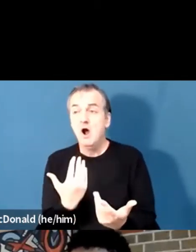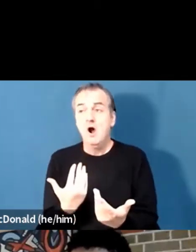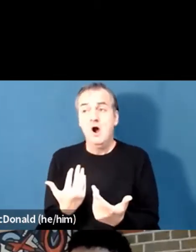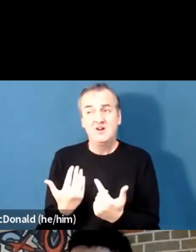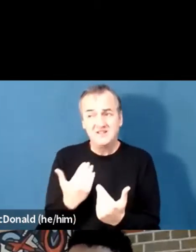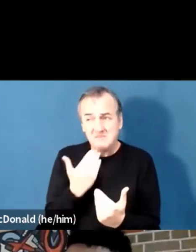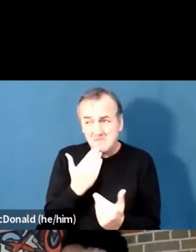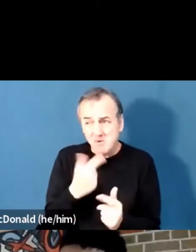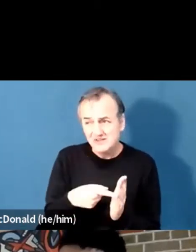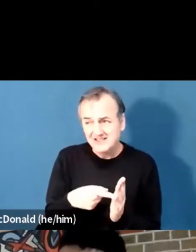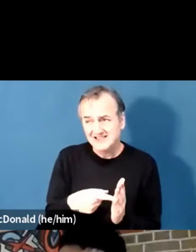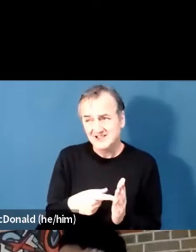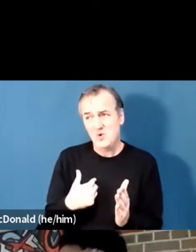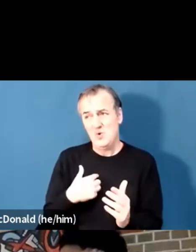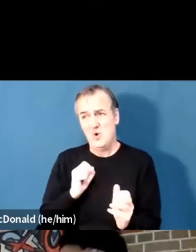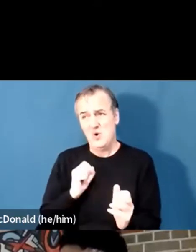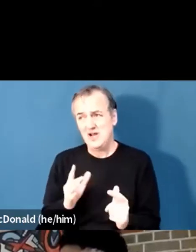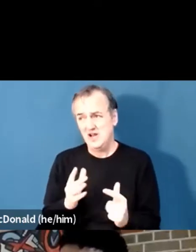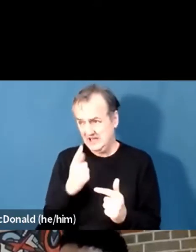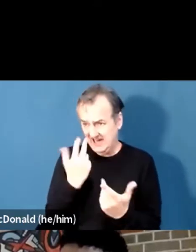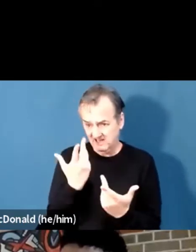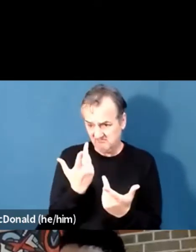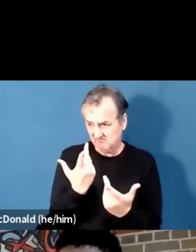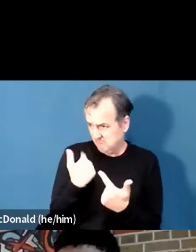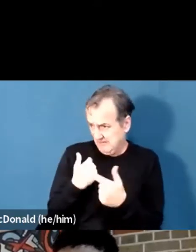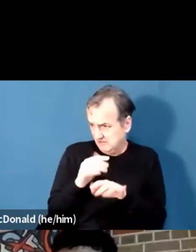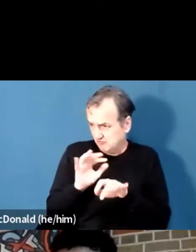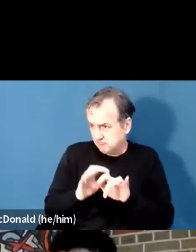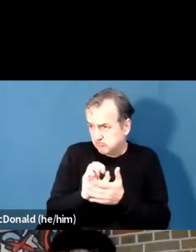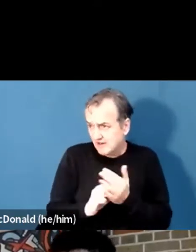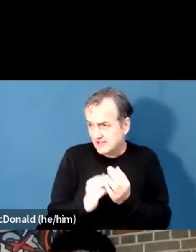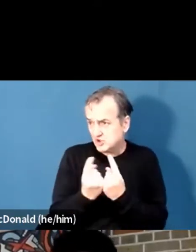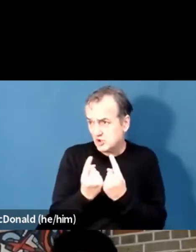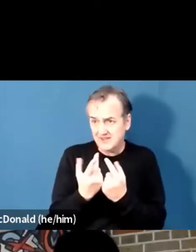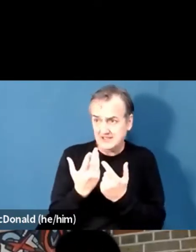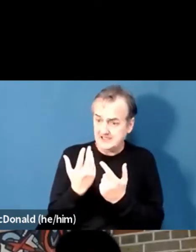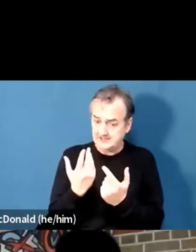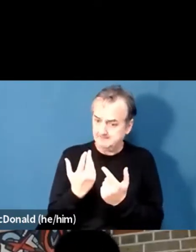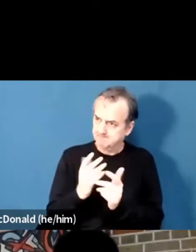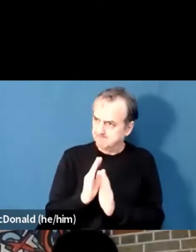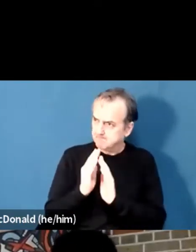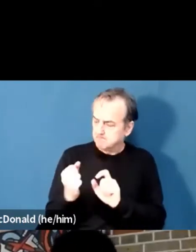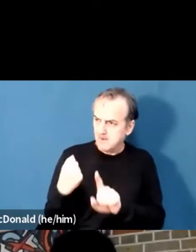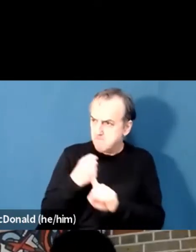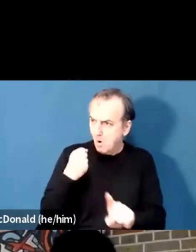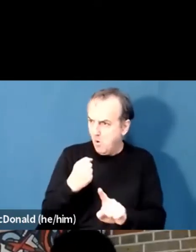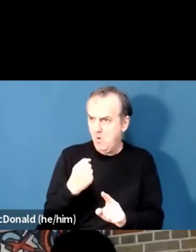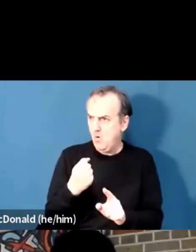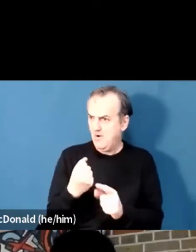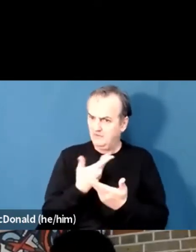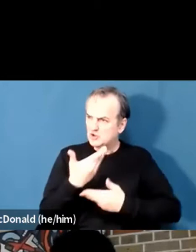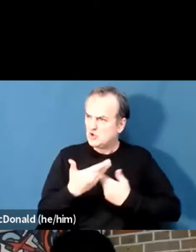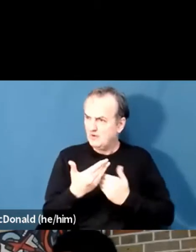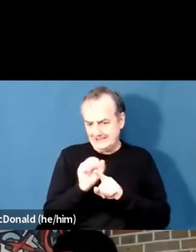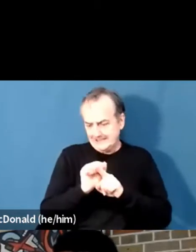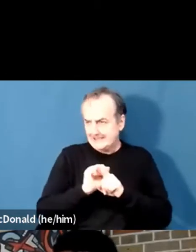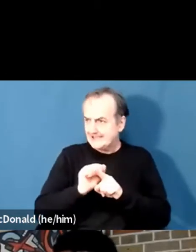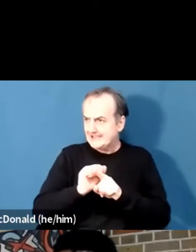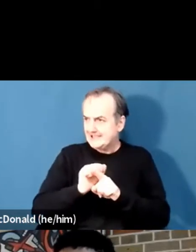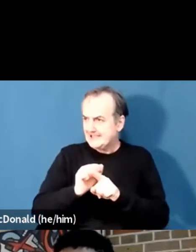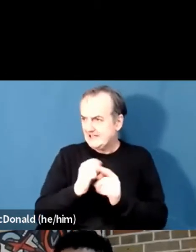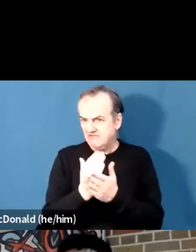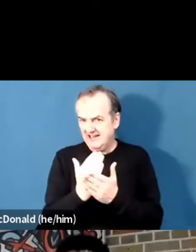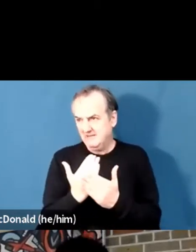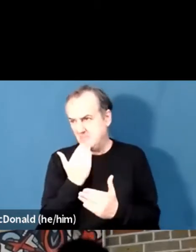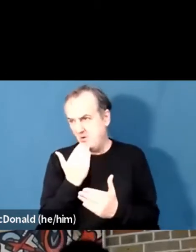oh, okay. And I said, well, can I not just write a grittier script? The story wasn't gritty. It was Gail and Eileen fighting